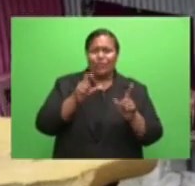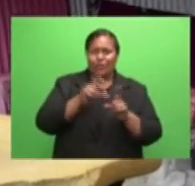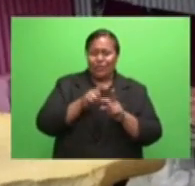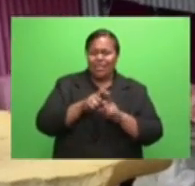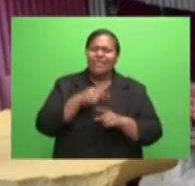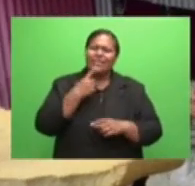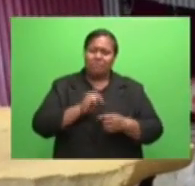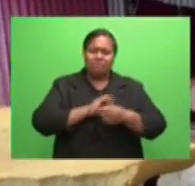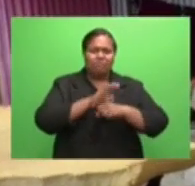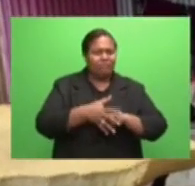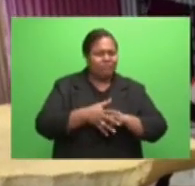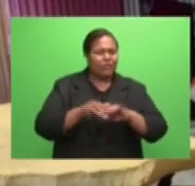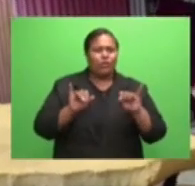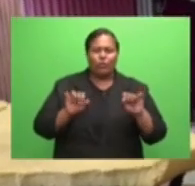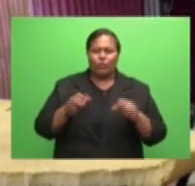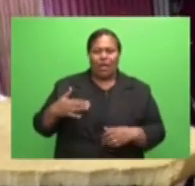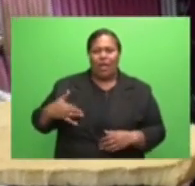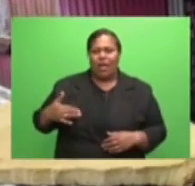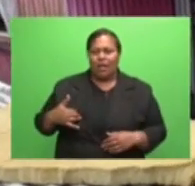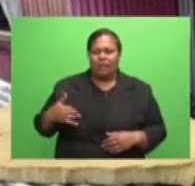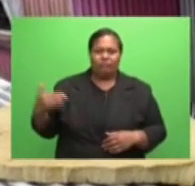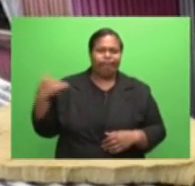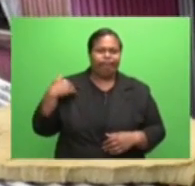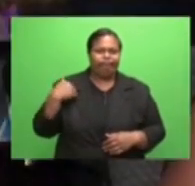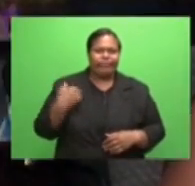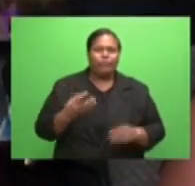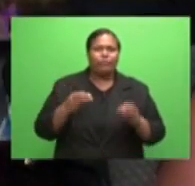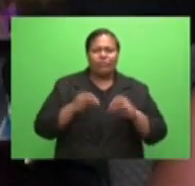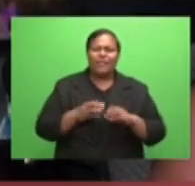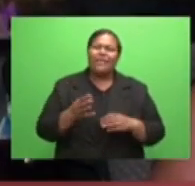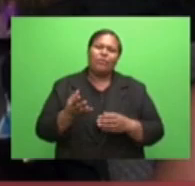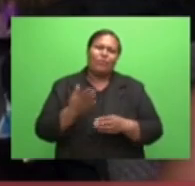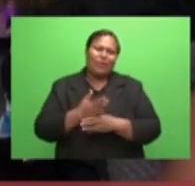underlying health issues have greatly affected their source of income.